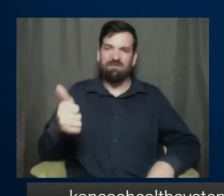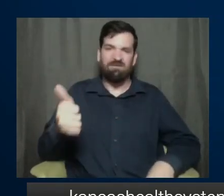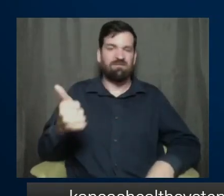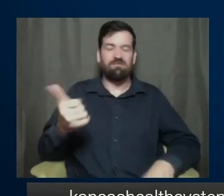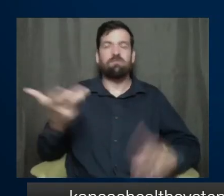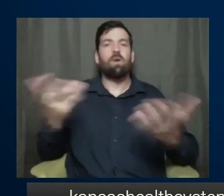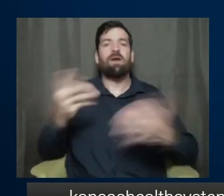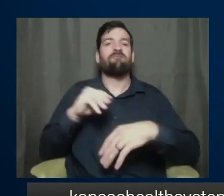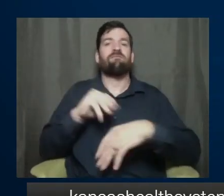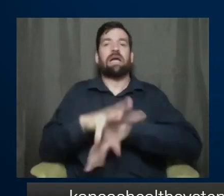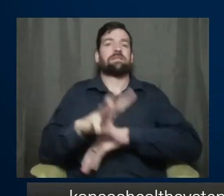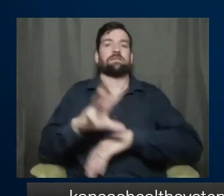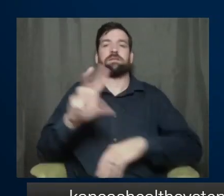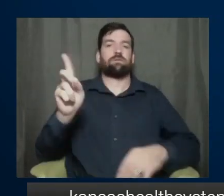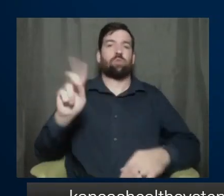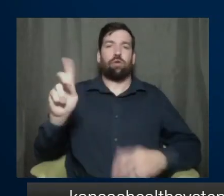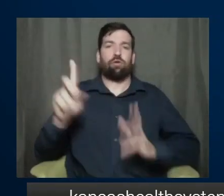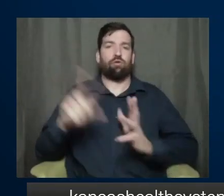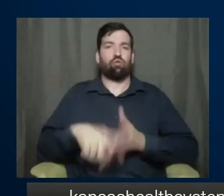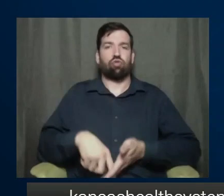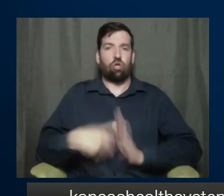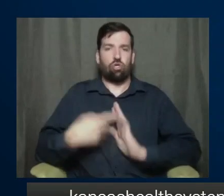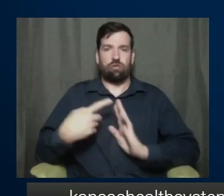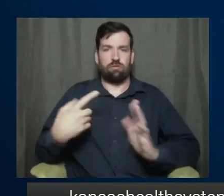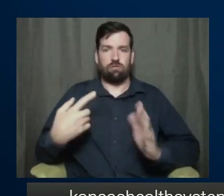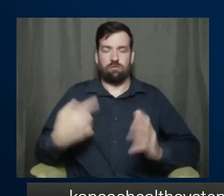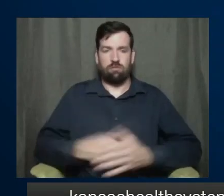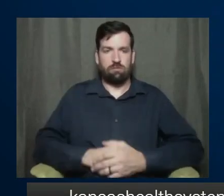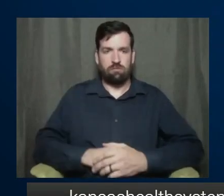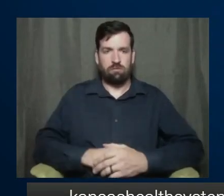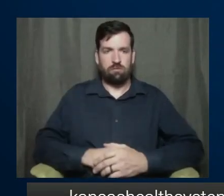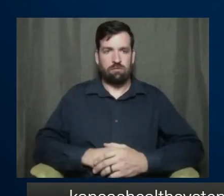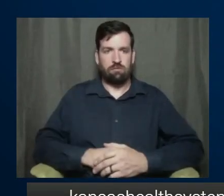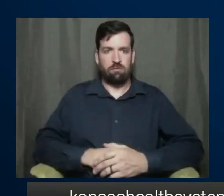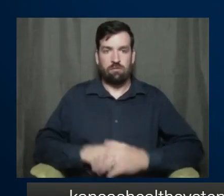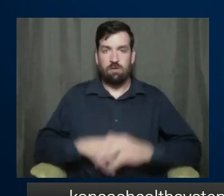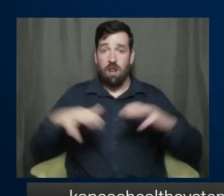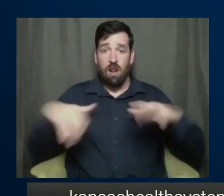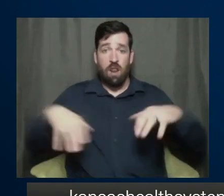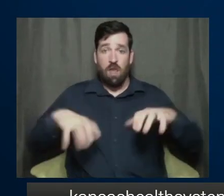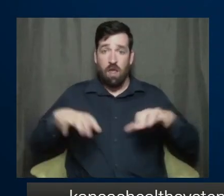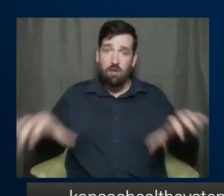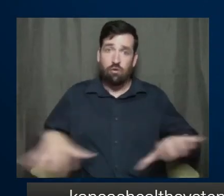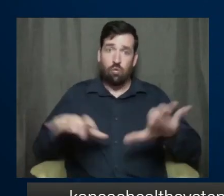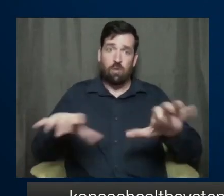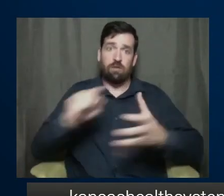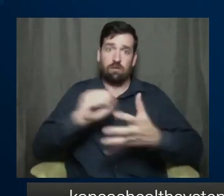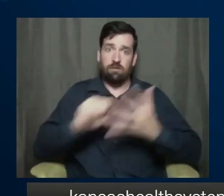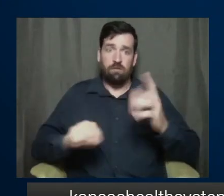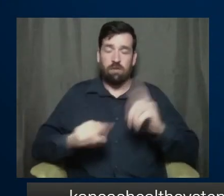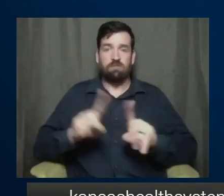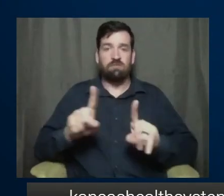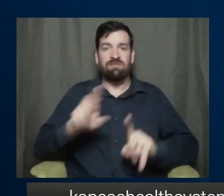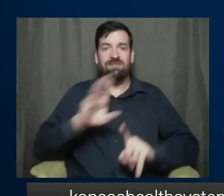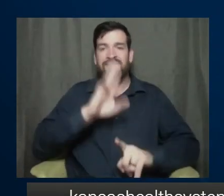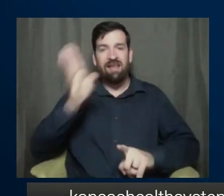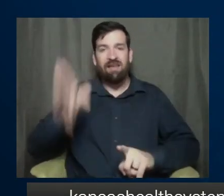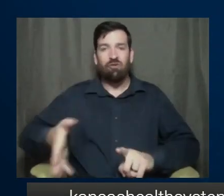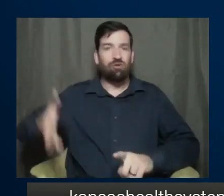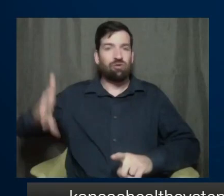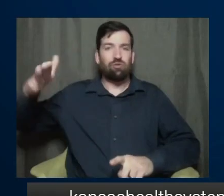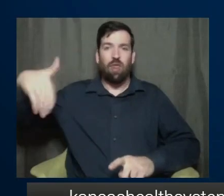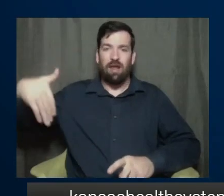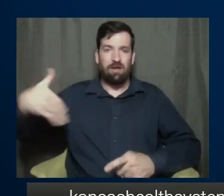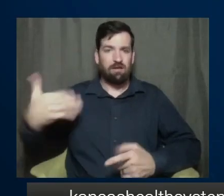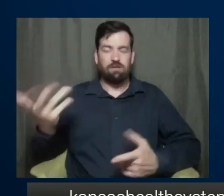where to start if maybe they haven't been doing all the things they've been doing, but it's never too late to start? So where would you direct